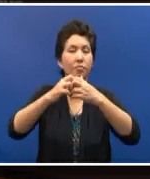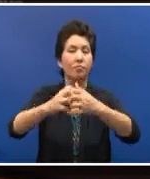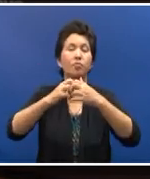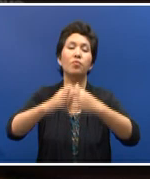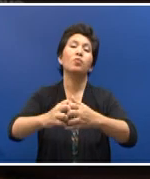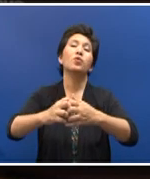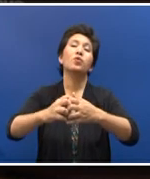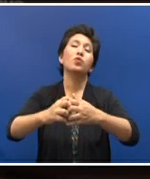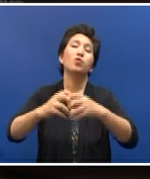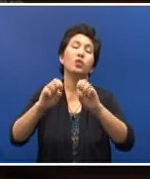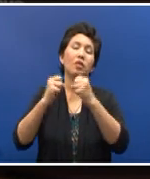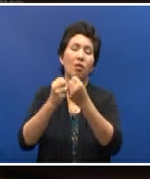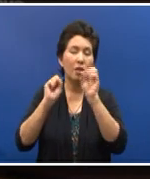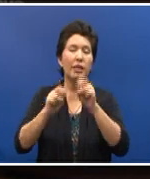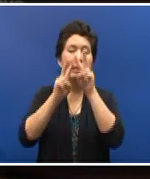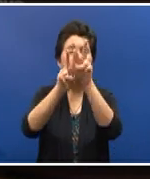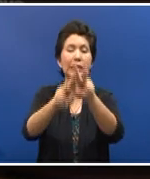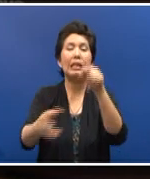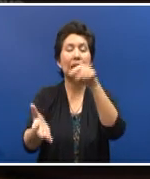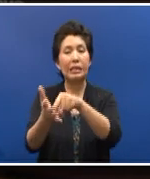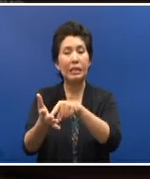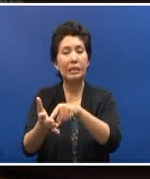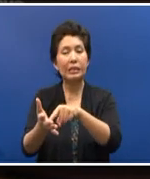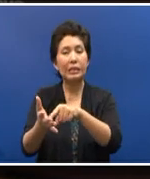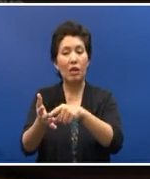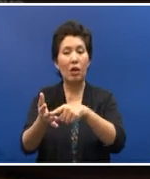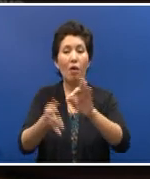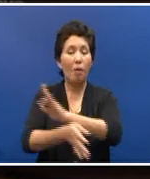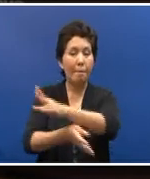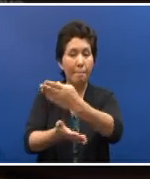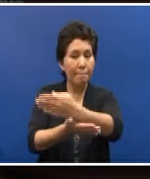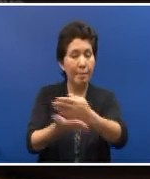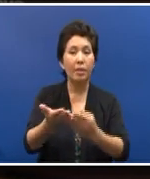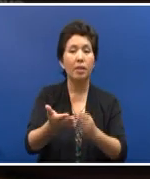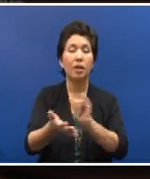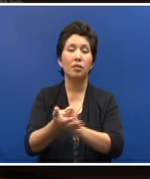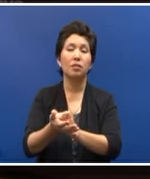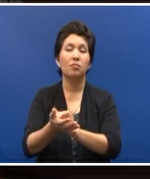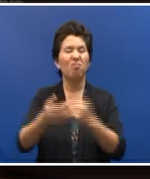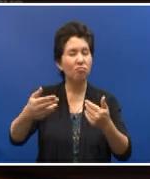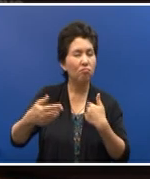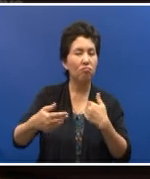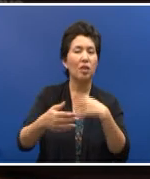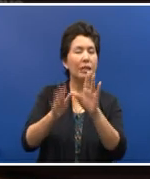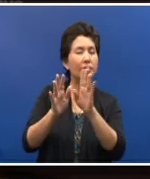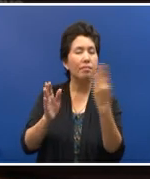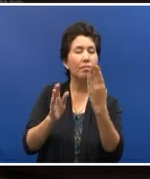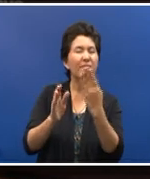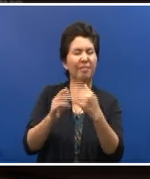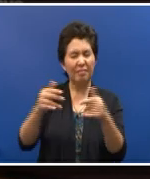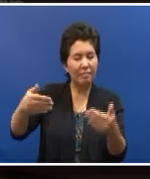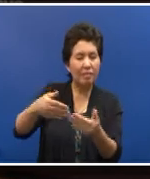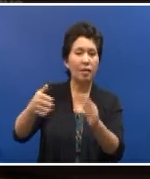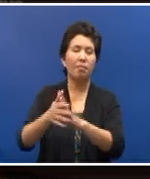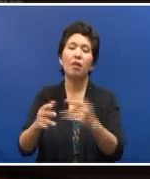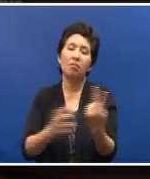societies. Okay, so you can see that these fields are highly similar to each other. Okay, and yet